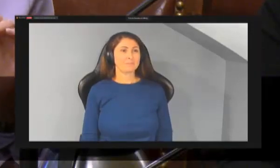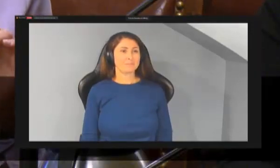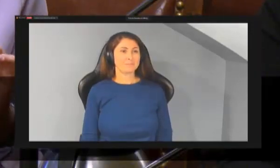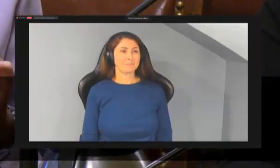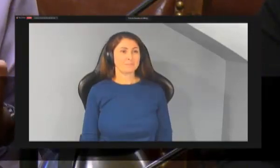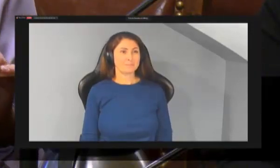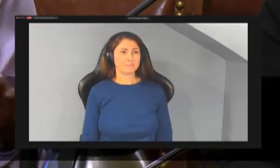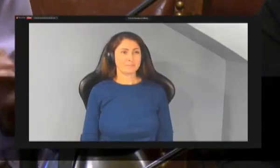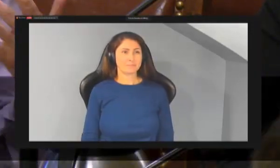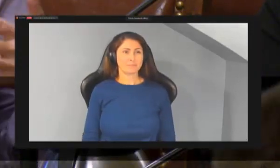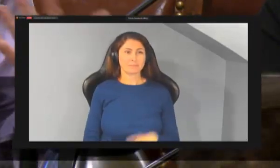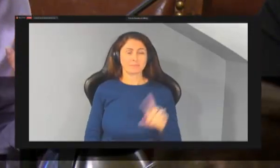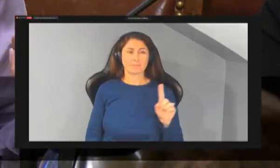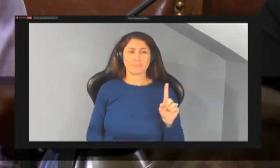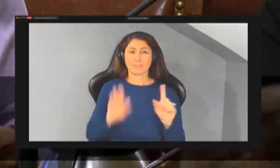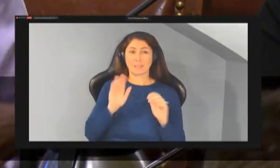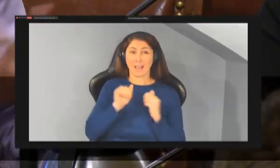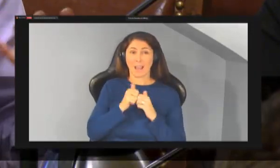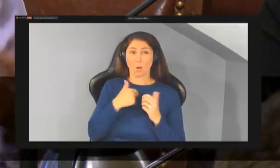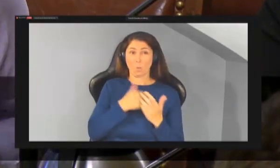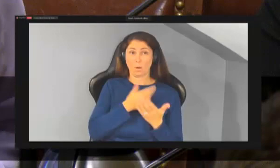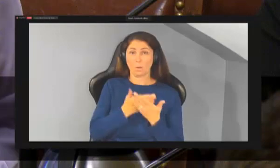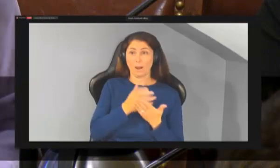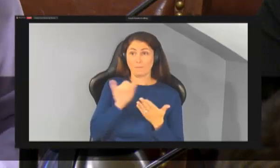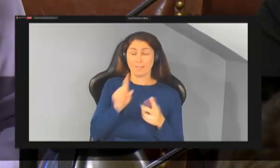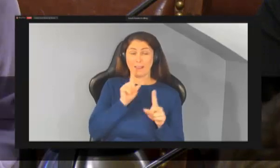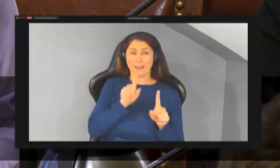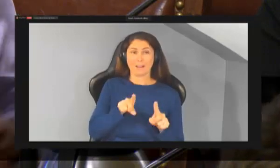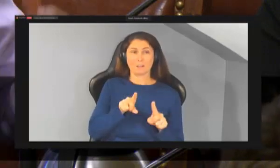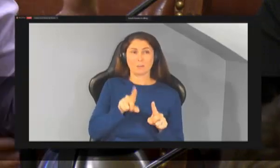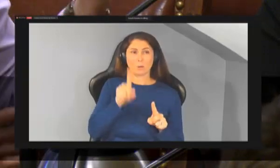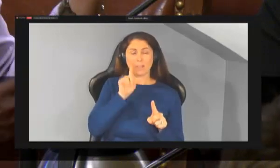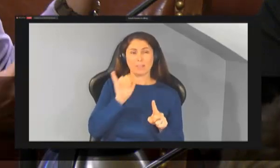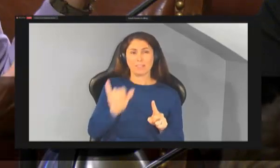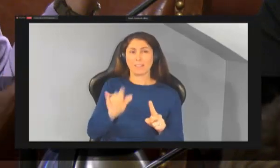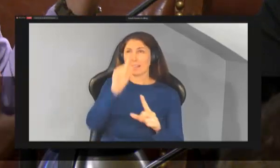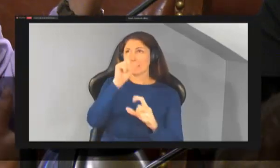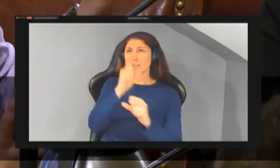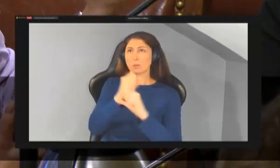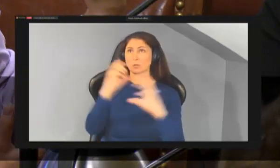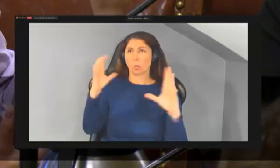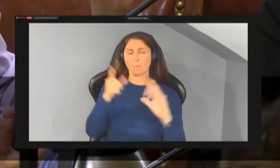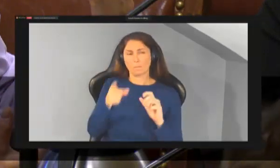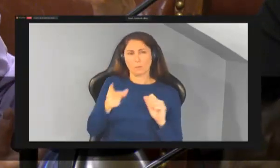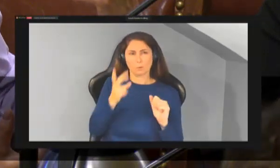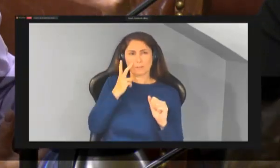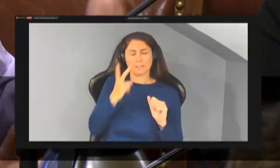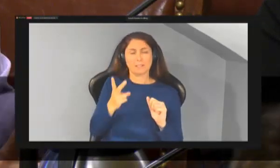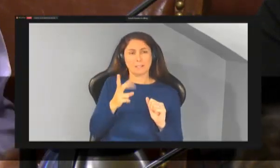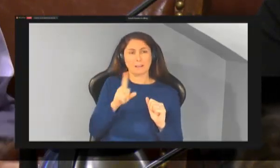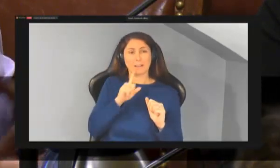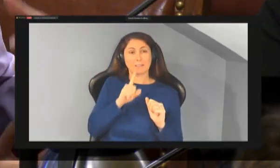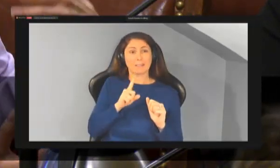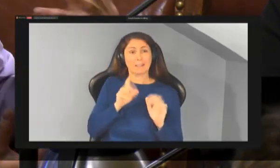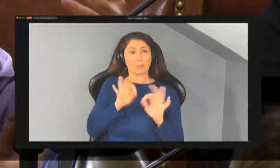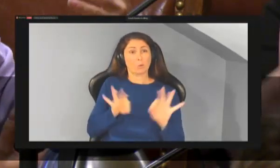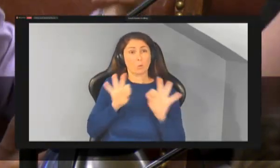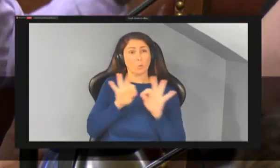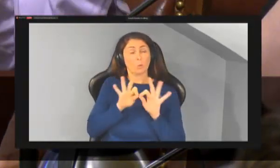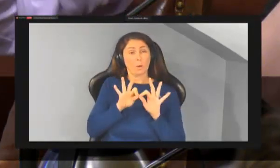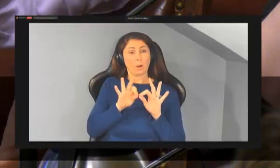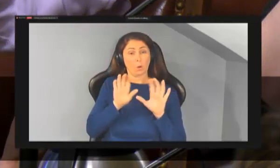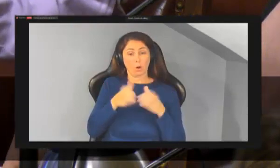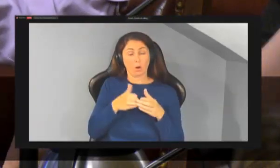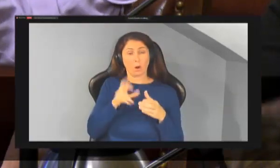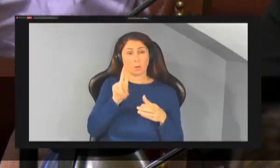How we would arrive at the answer, and I think that's in the scope that you're seeing. So I think the critical parties in that conversation would be the